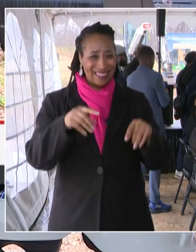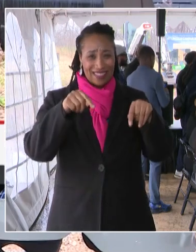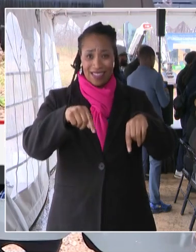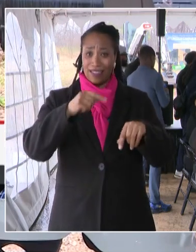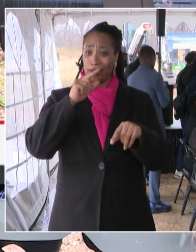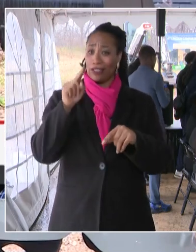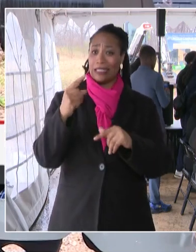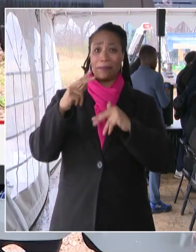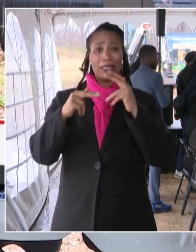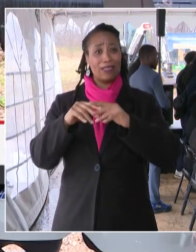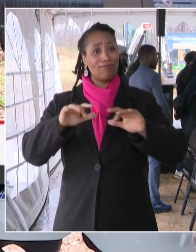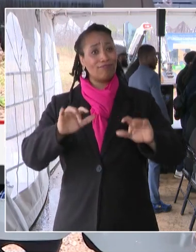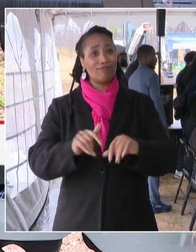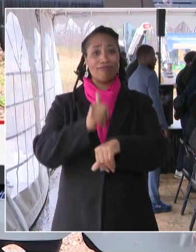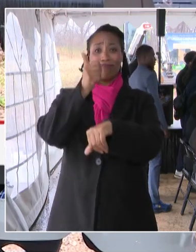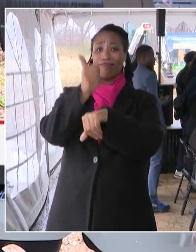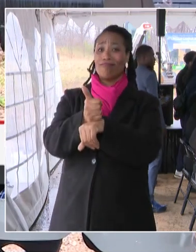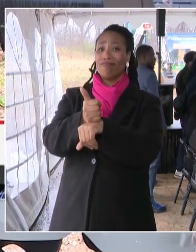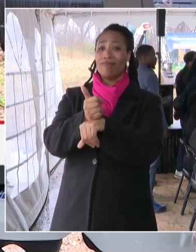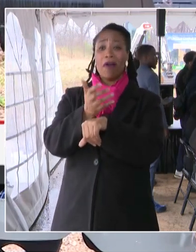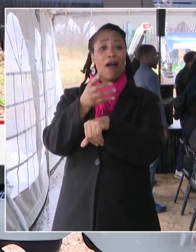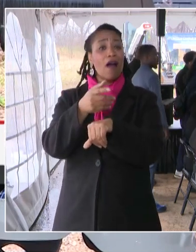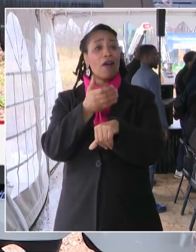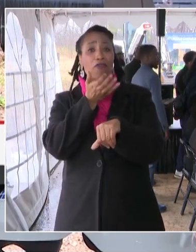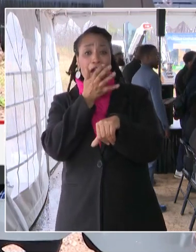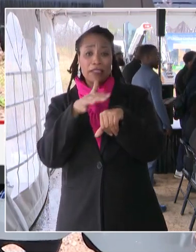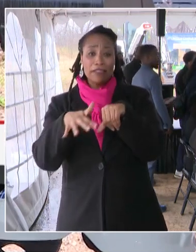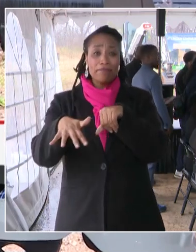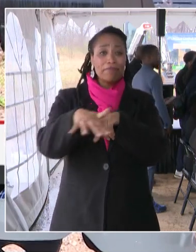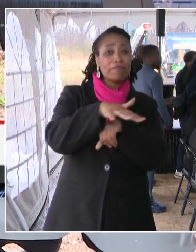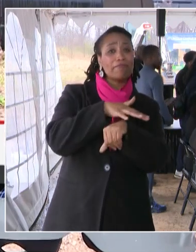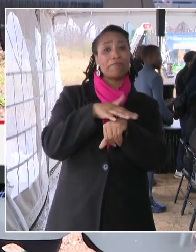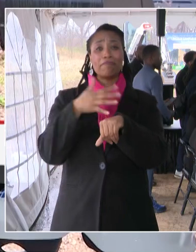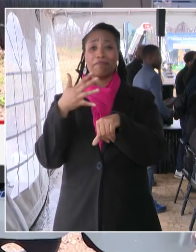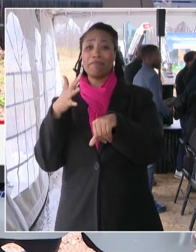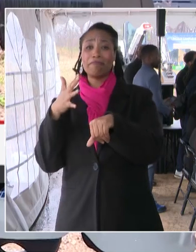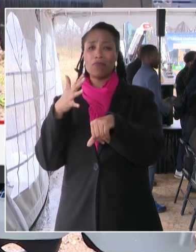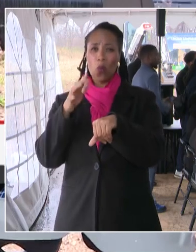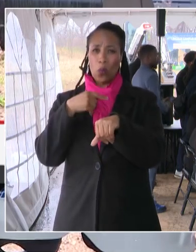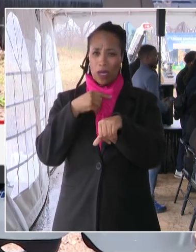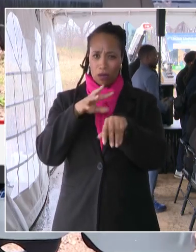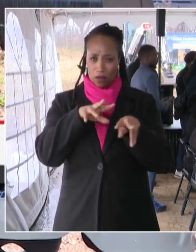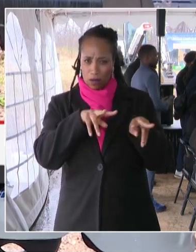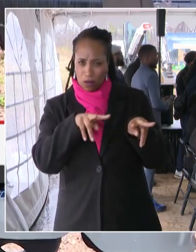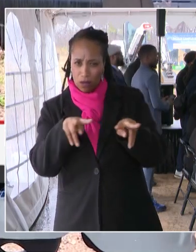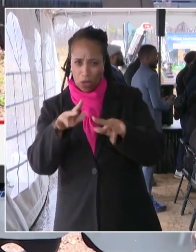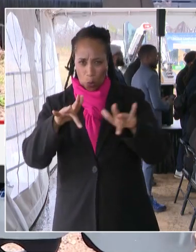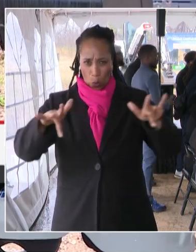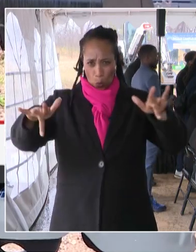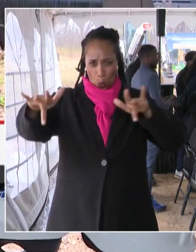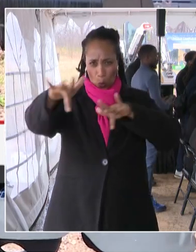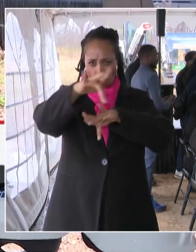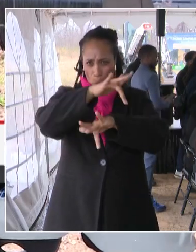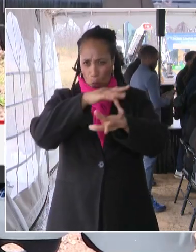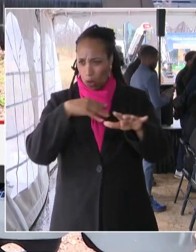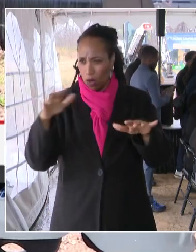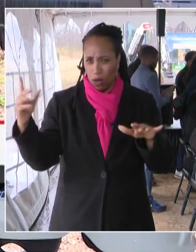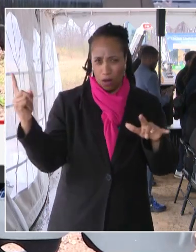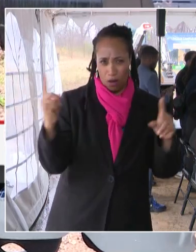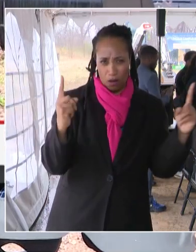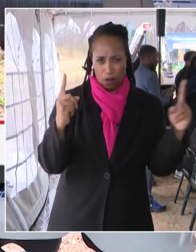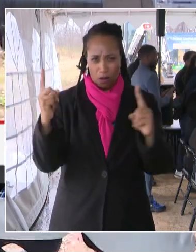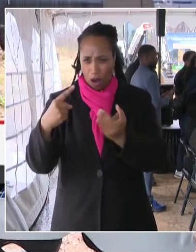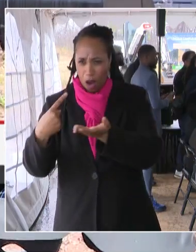of gathering, meeting, community, resilience, connection, and thriving for every